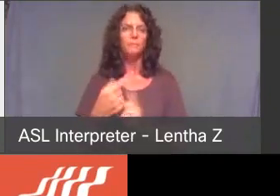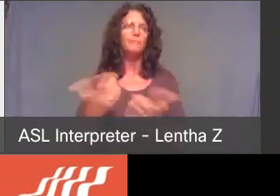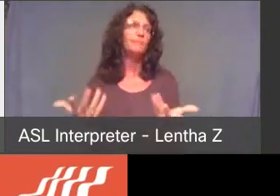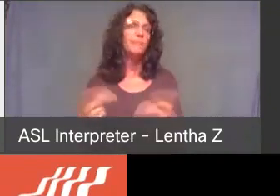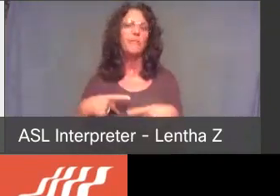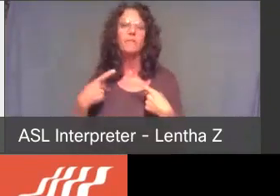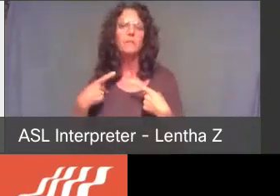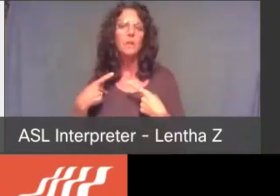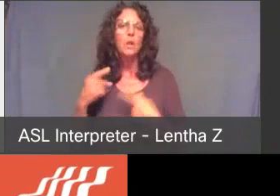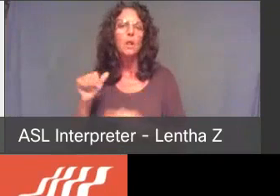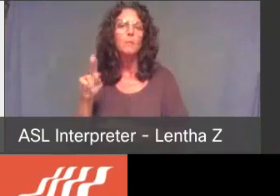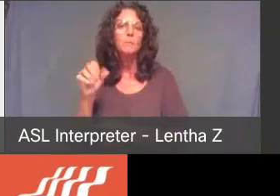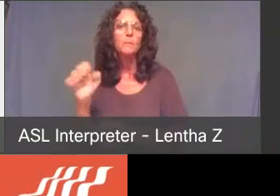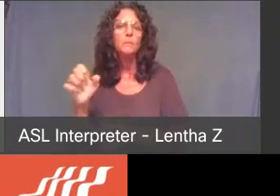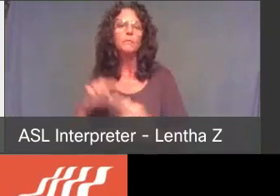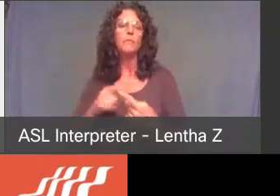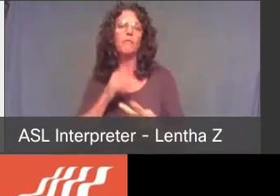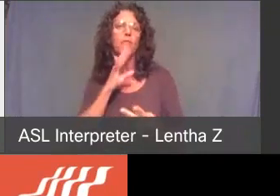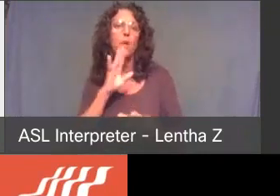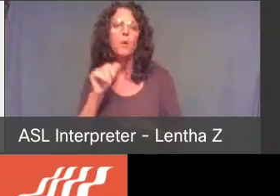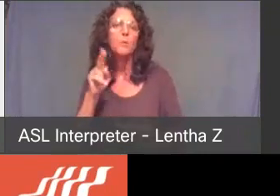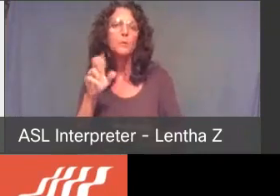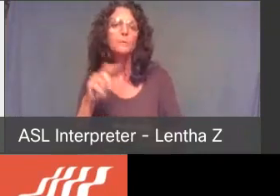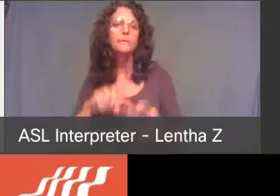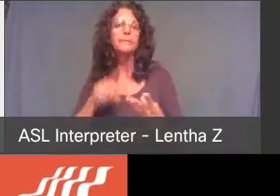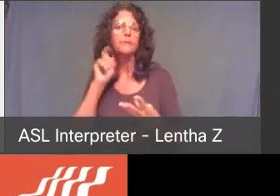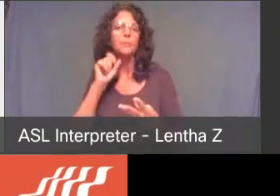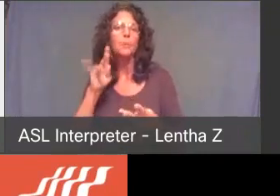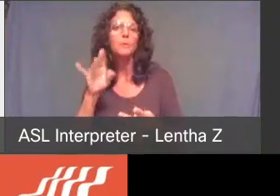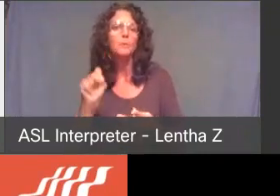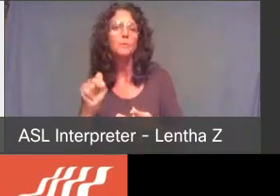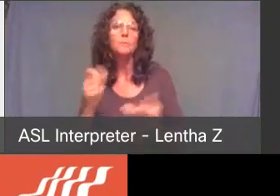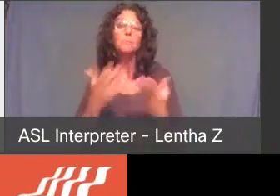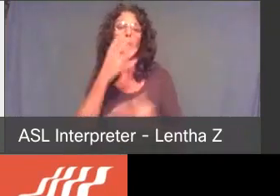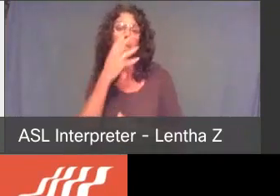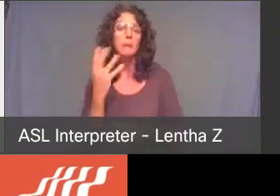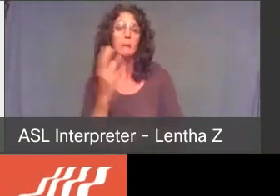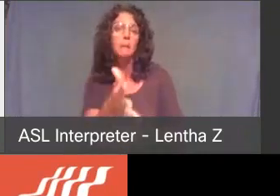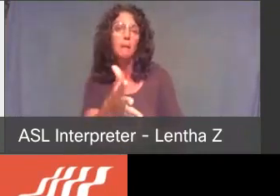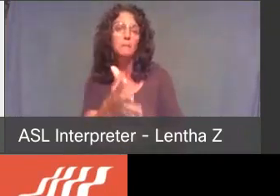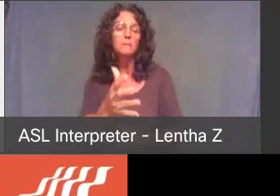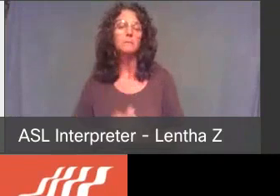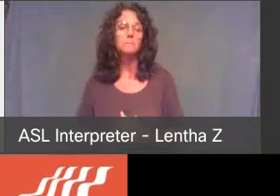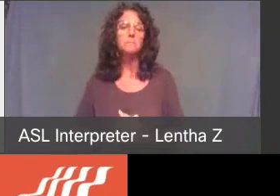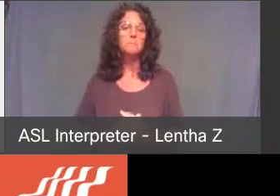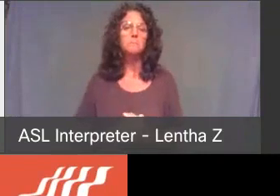abuse, verbal abuse, sexual abuse, maybe even neglect,